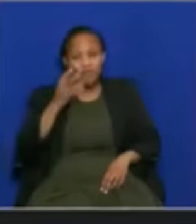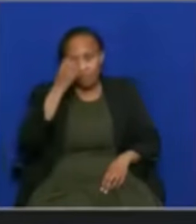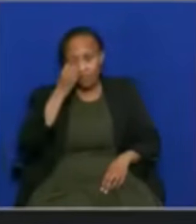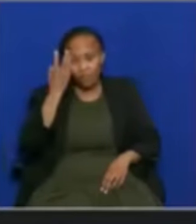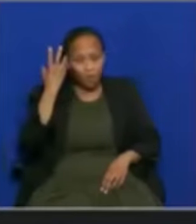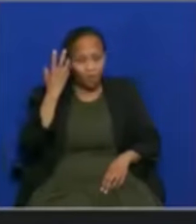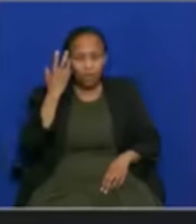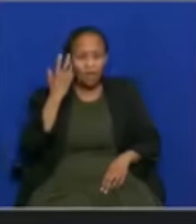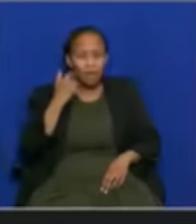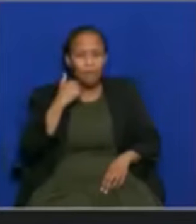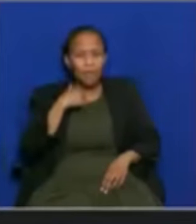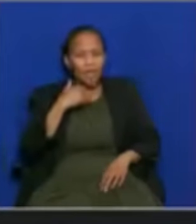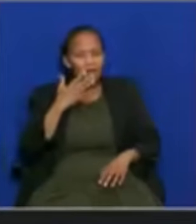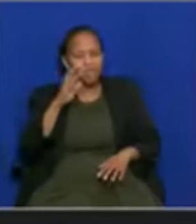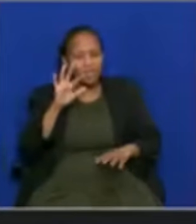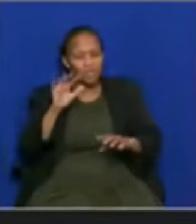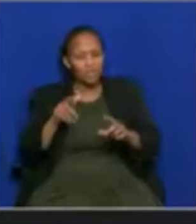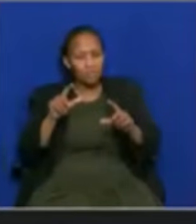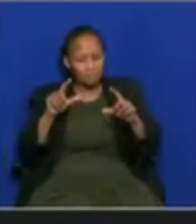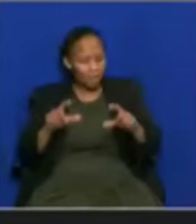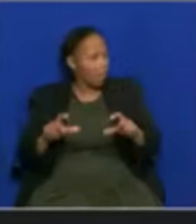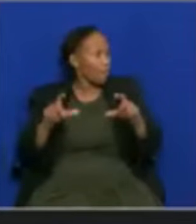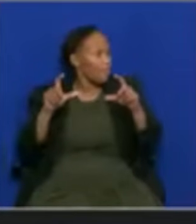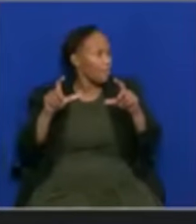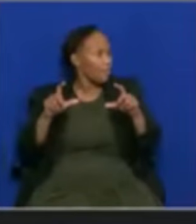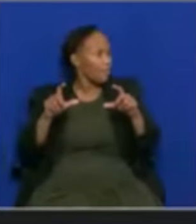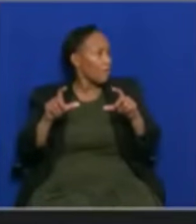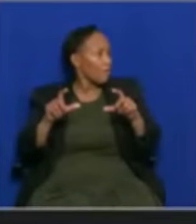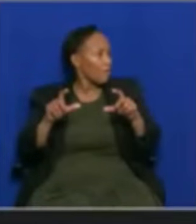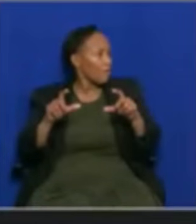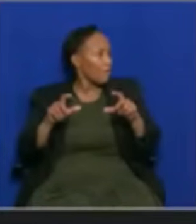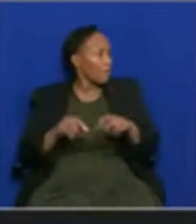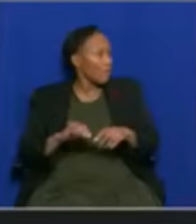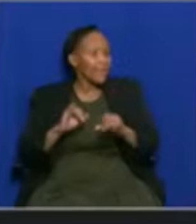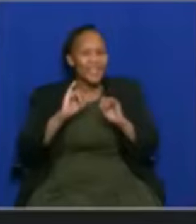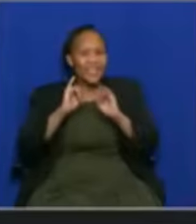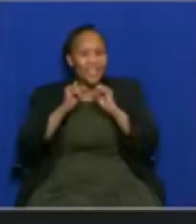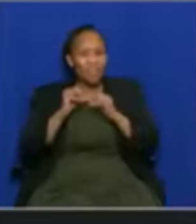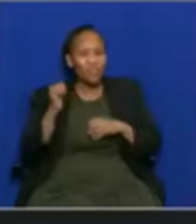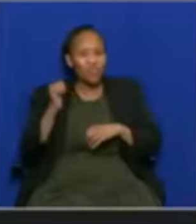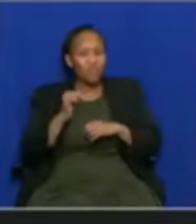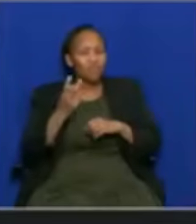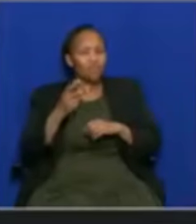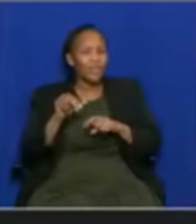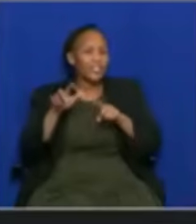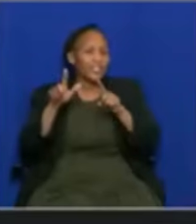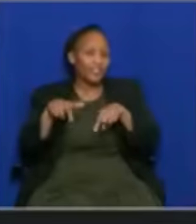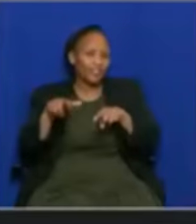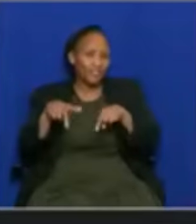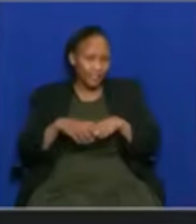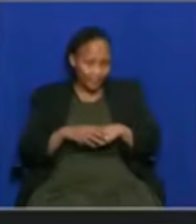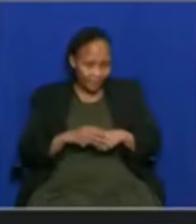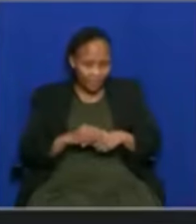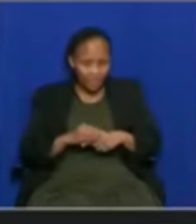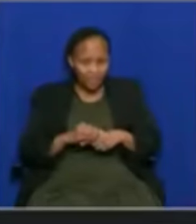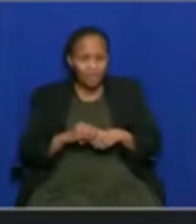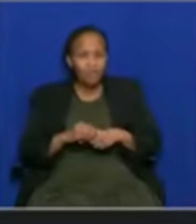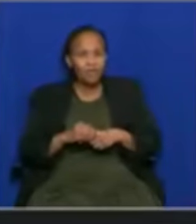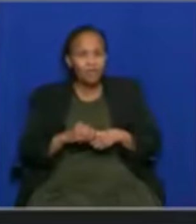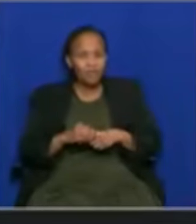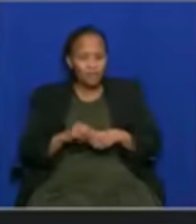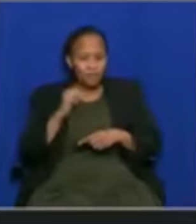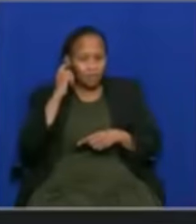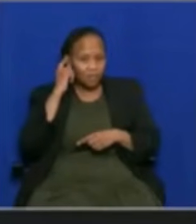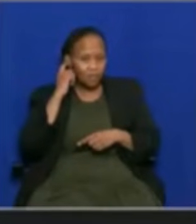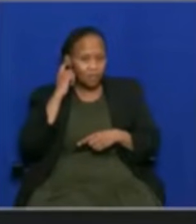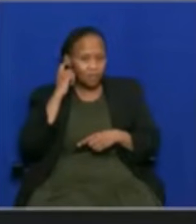forget. It's 11 of 2017. Yes. Remember, it was National in your instruction. affidavit in there.